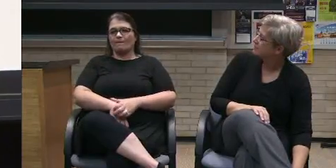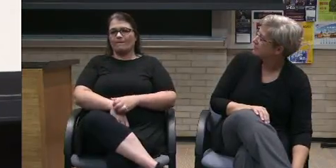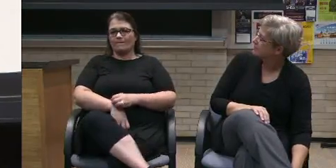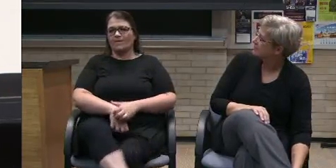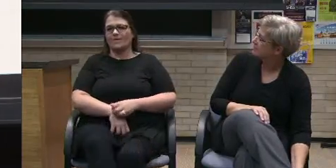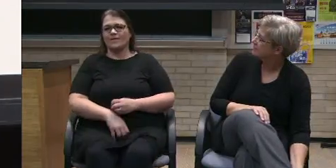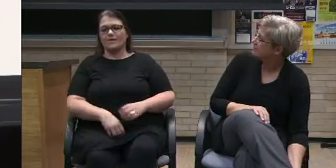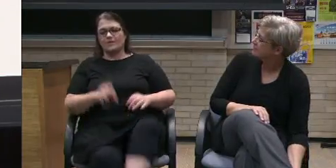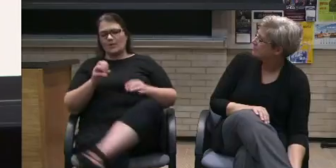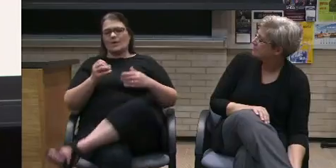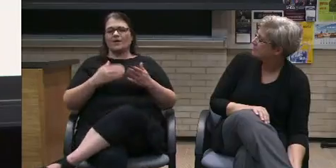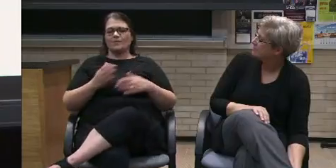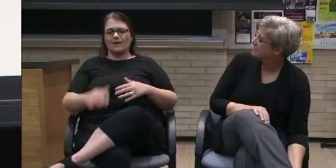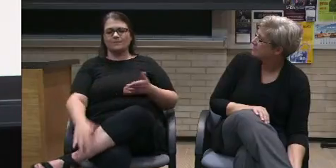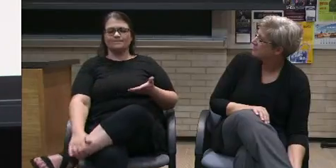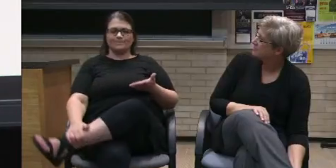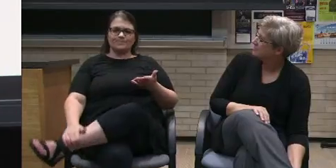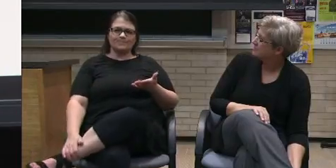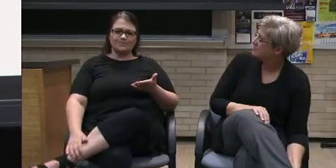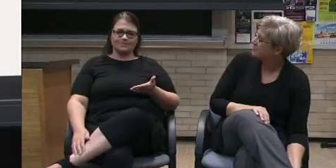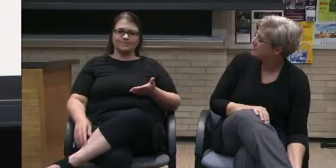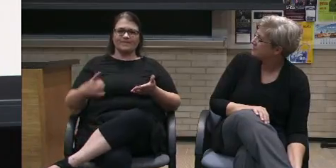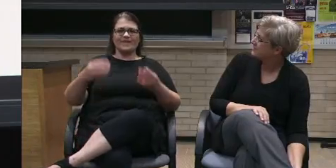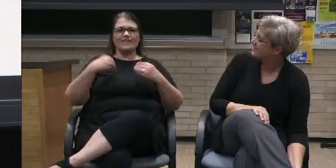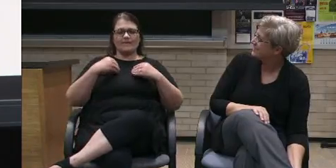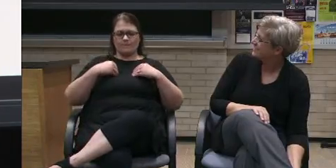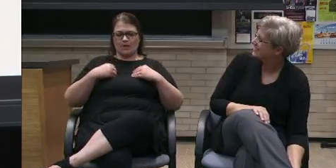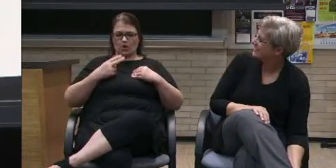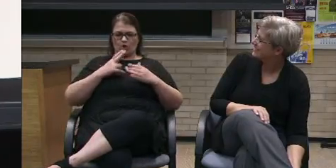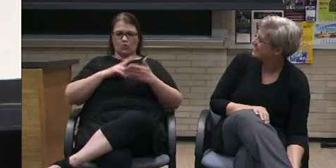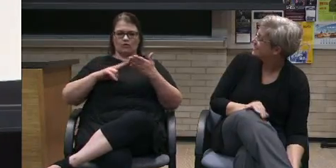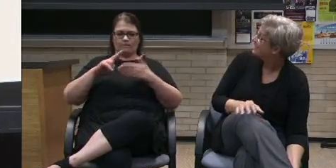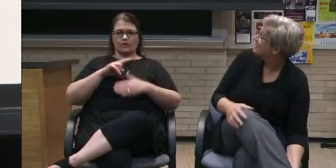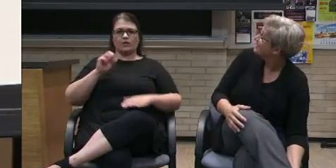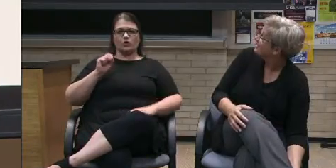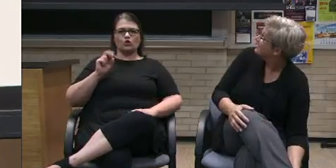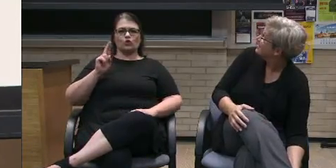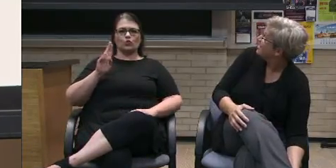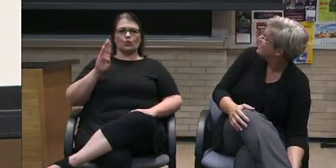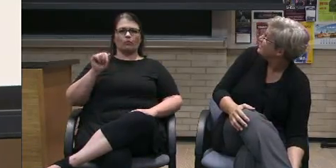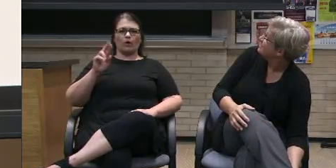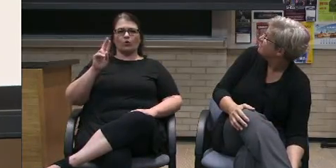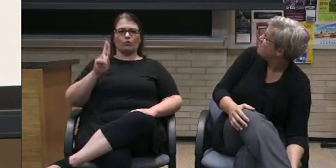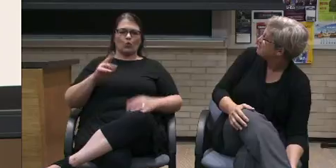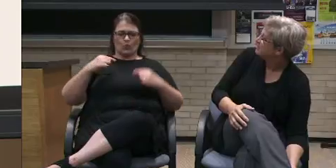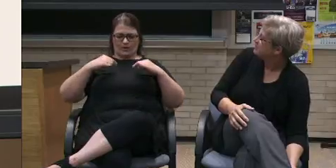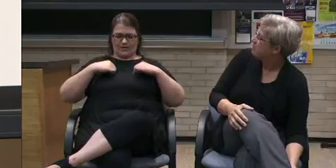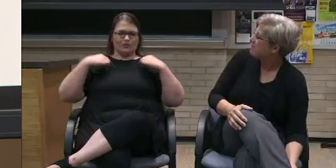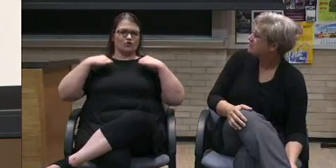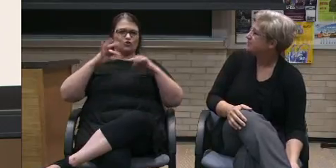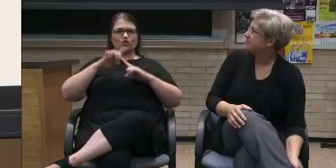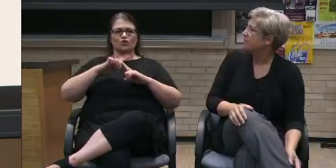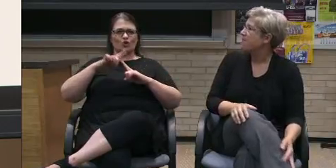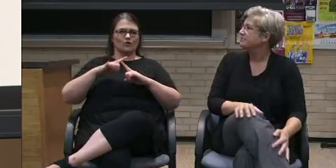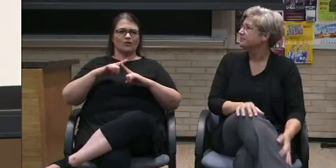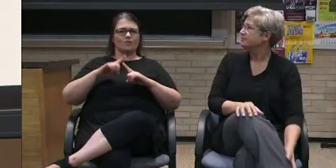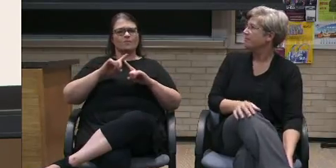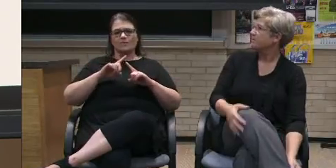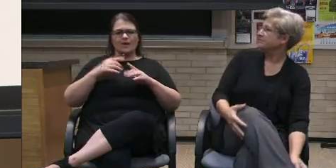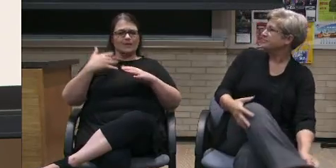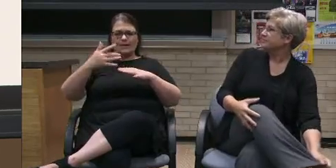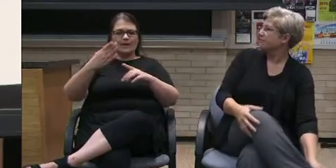automotive program, and he gave me a Subaru University shirt, so I think we're still good. But it was fun, and I think it's great for the students to see that